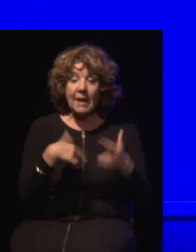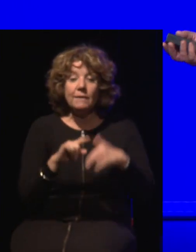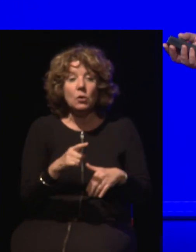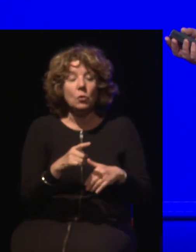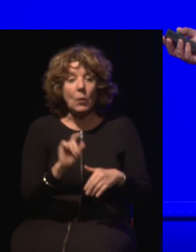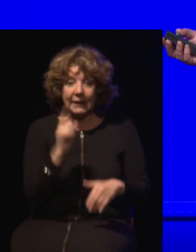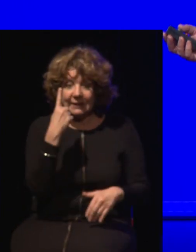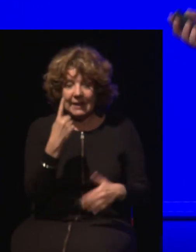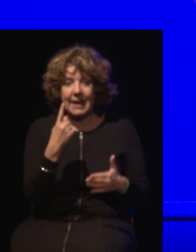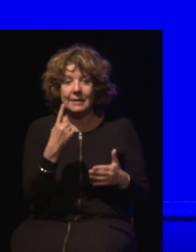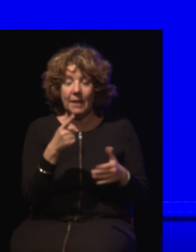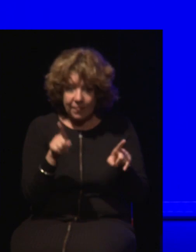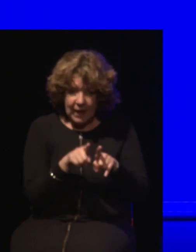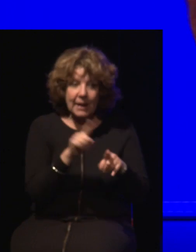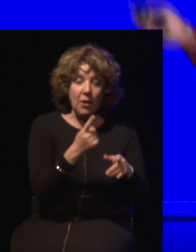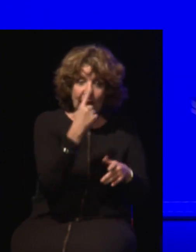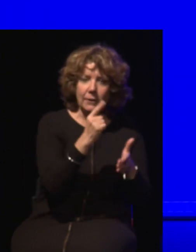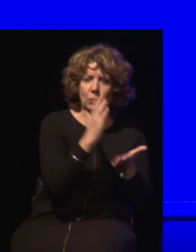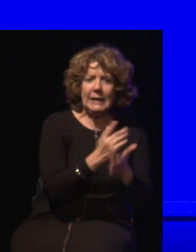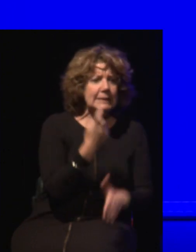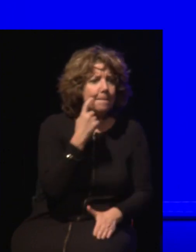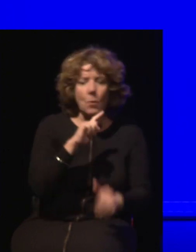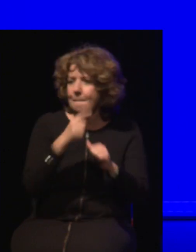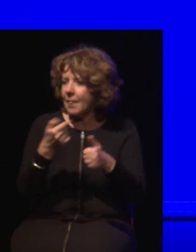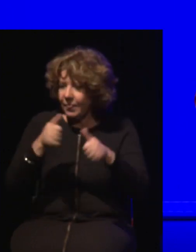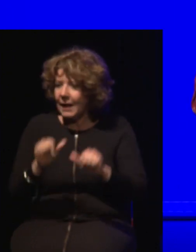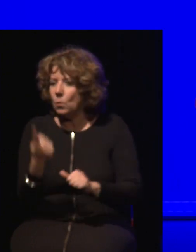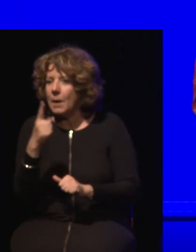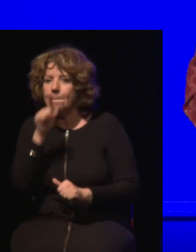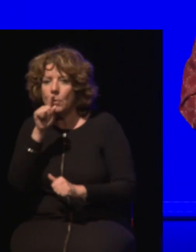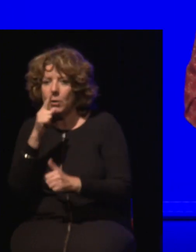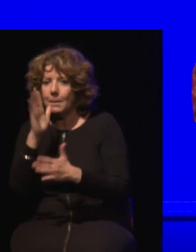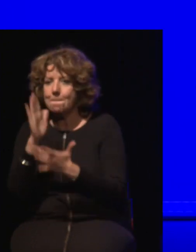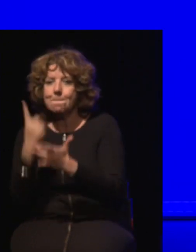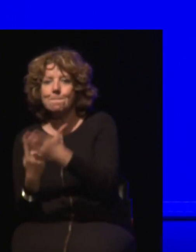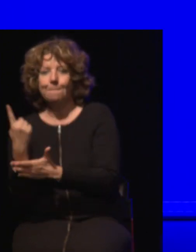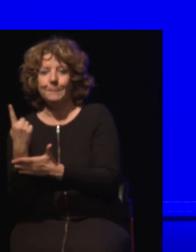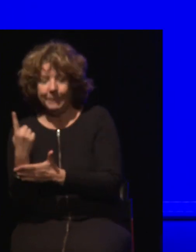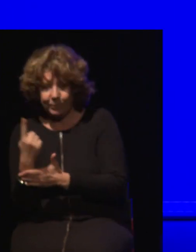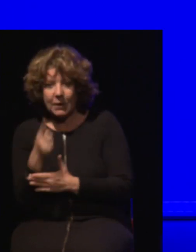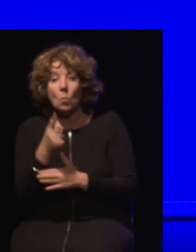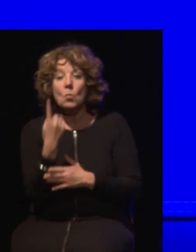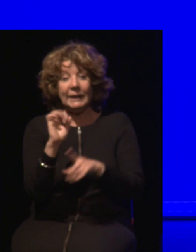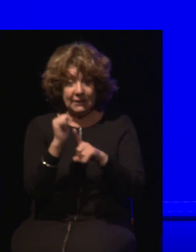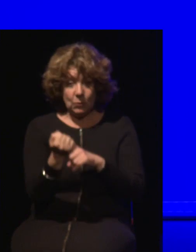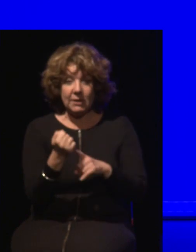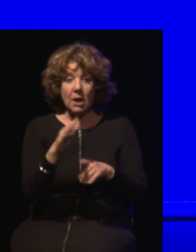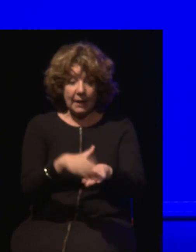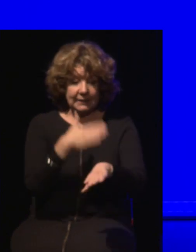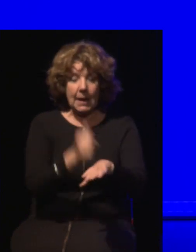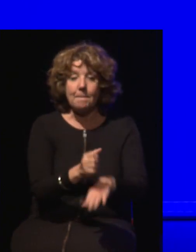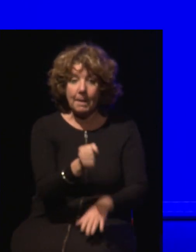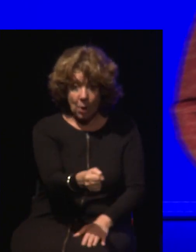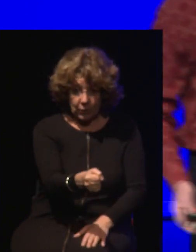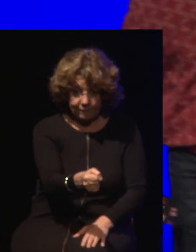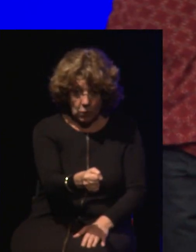a bird will come along and do something utterly unexpected. On this occasion, I'd set up my microphones